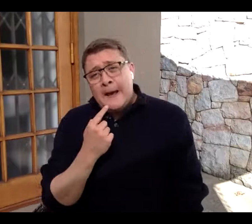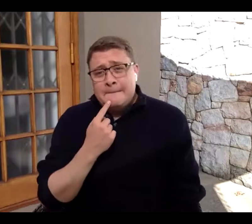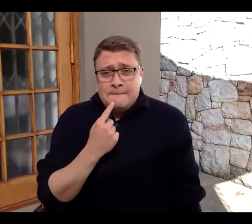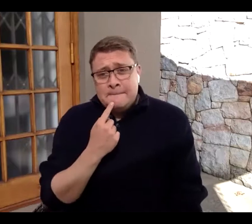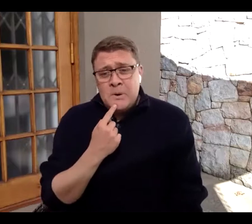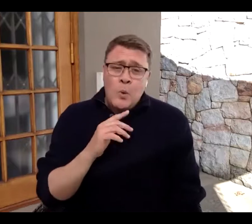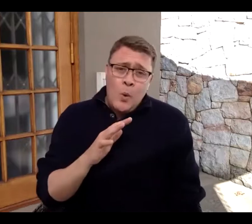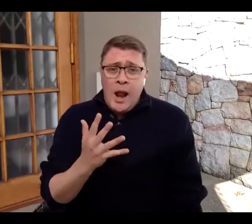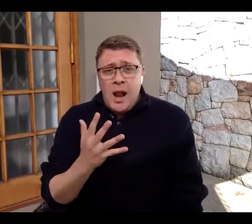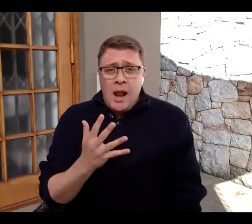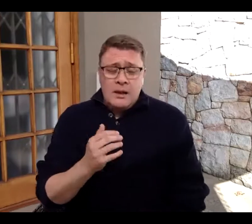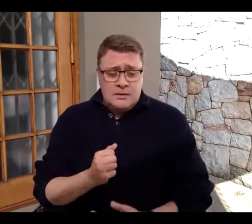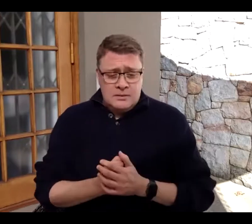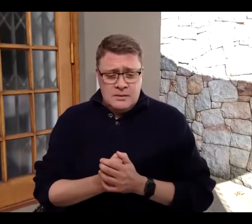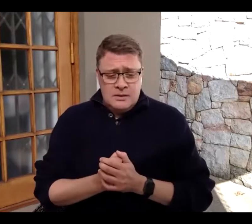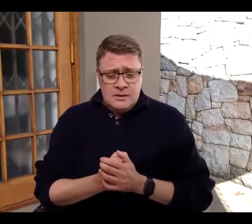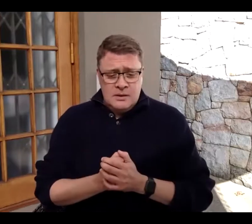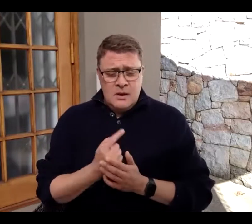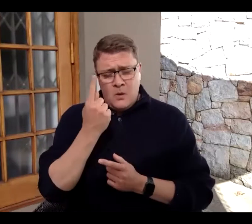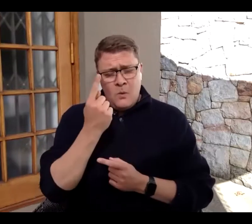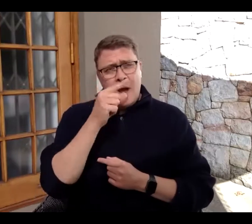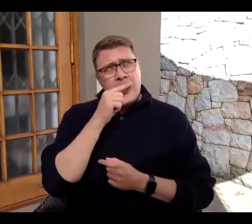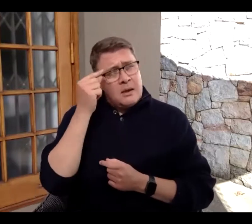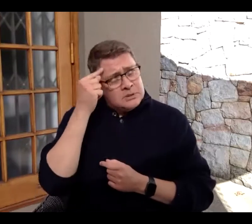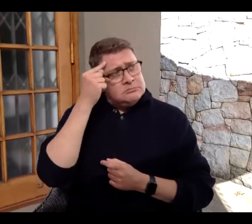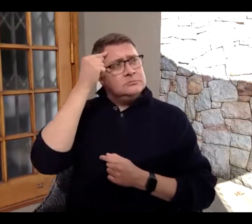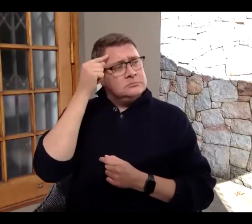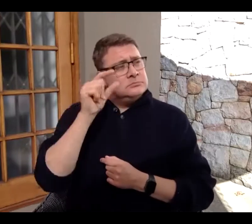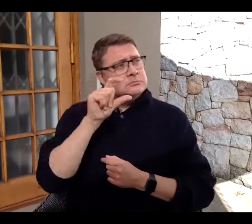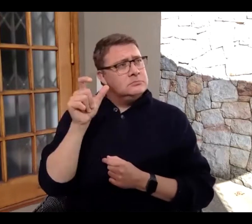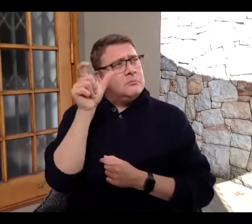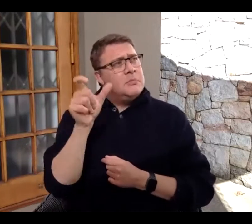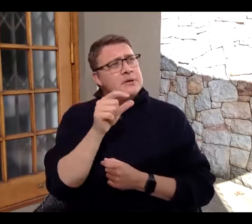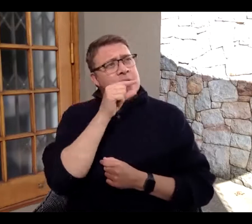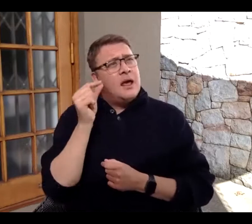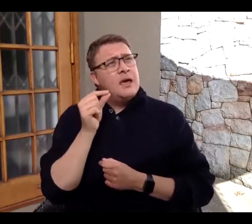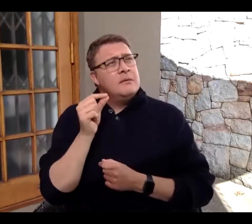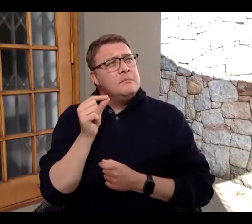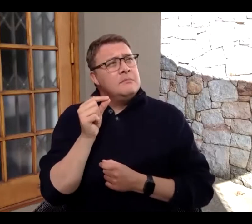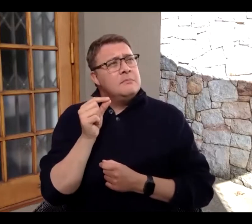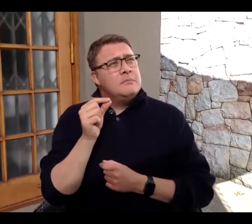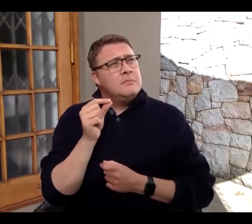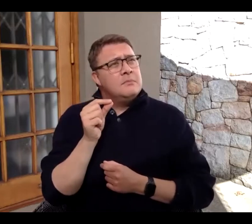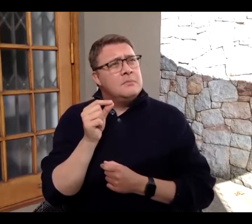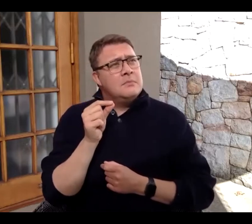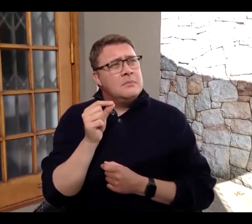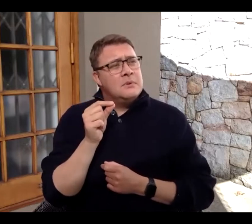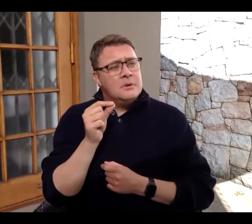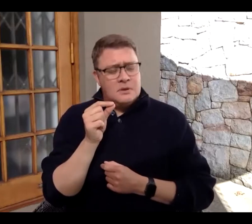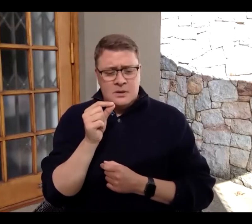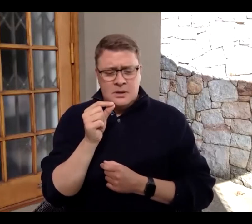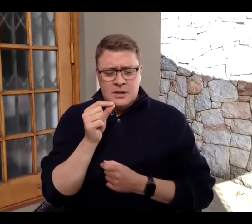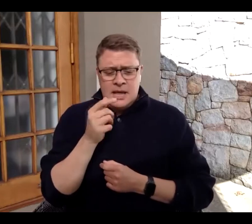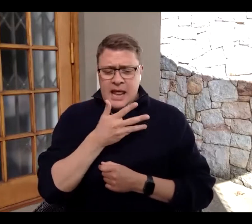Well, there's one name that I can give you. Okay. There's there's a